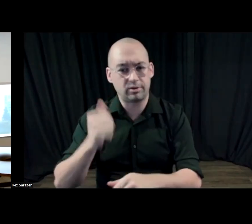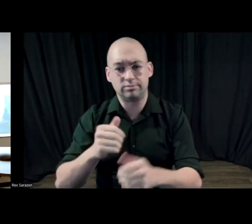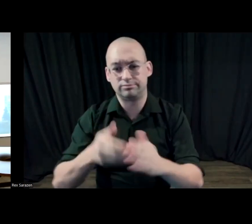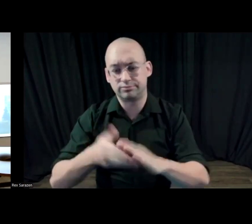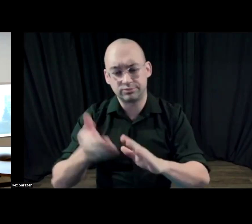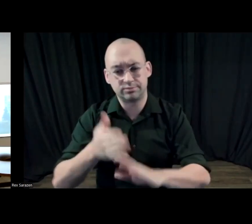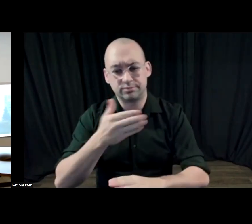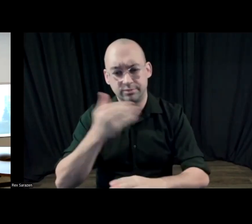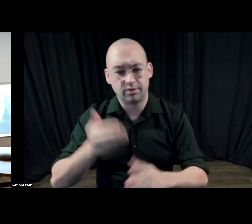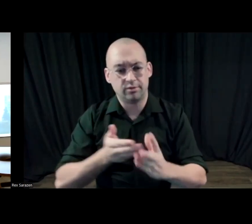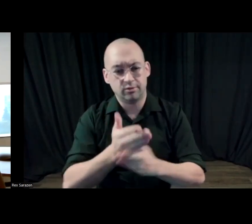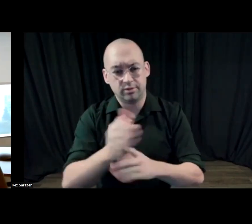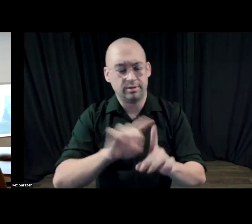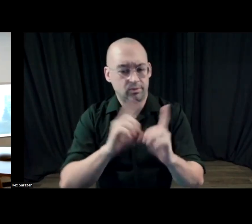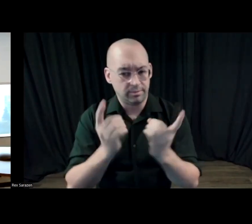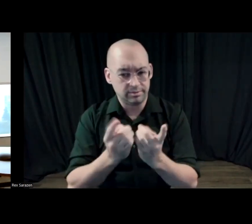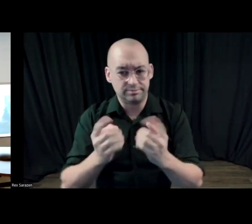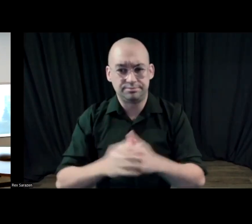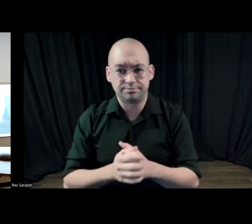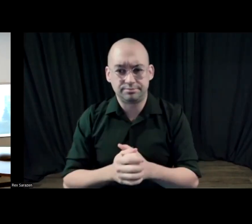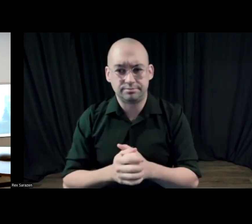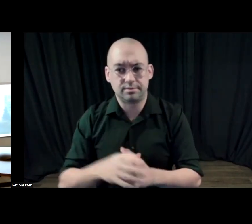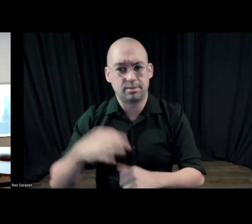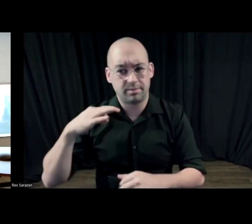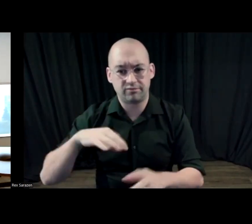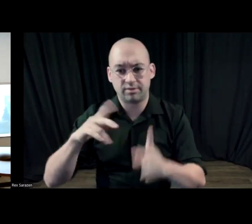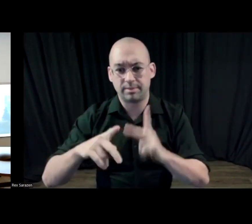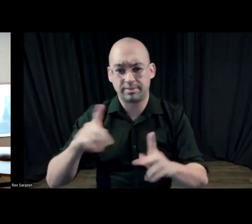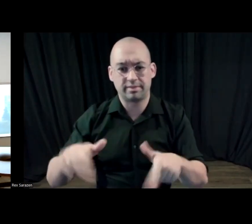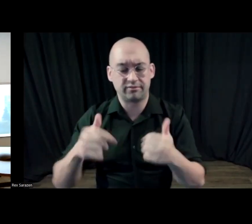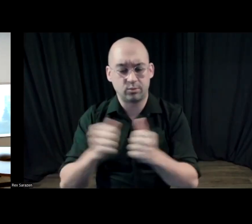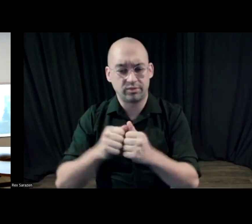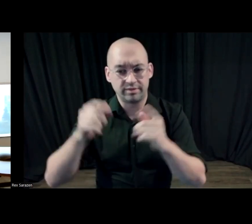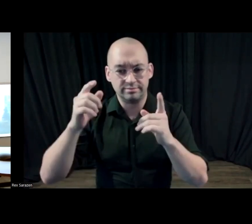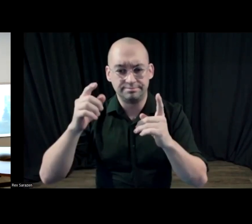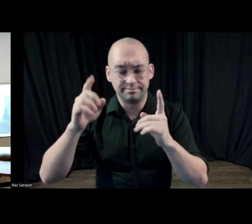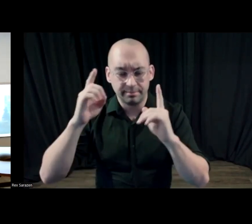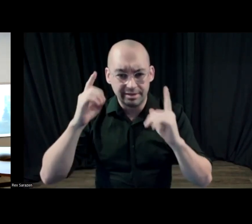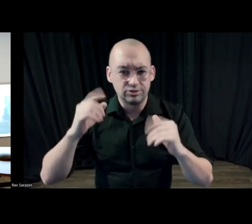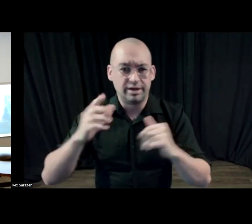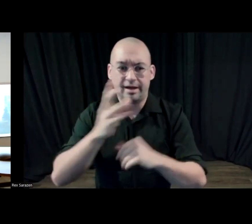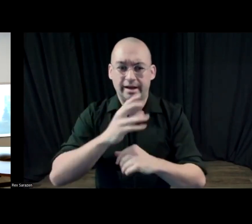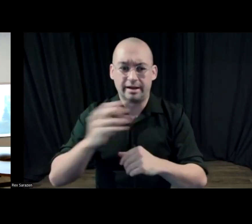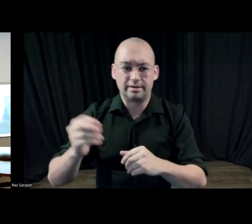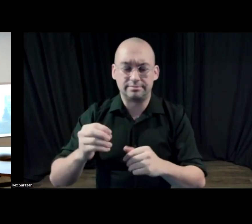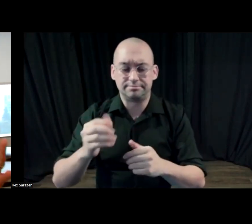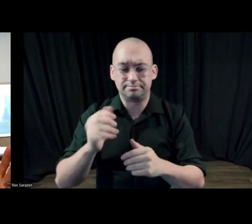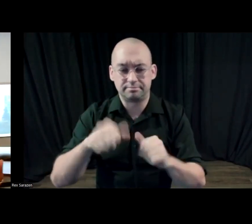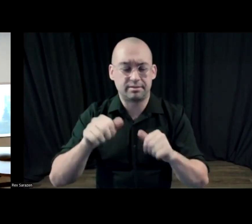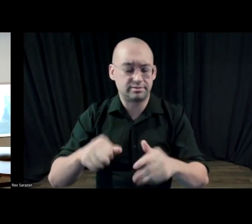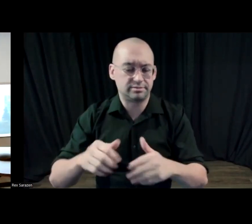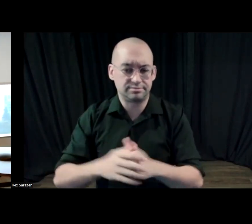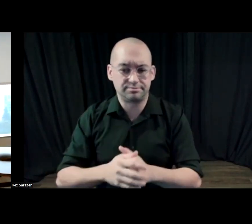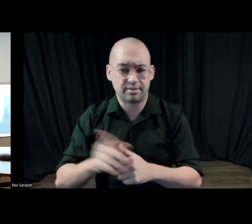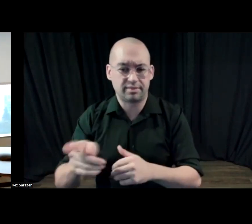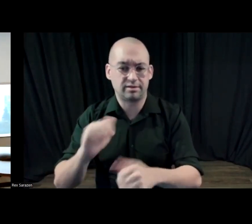departments, excuse me, for the benefit of people living with dementia and their families. Today, we have a guide that reinforces this whole